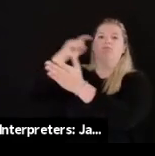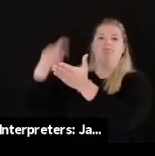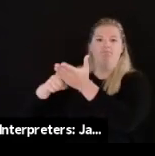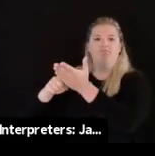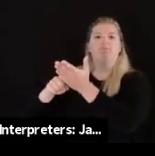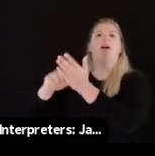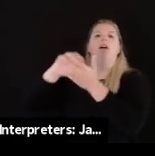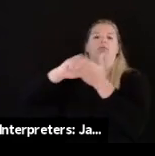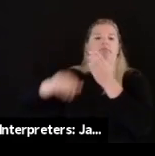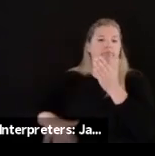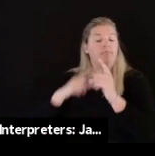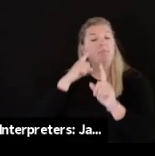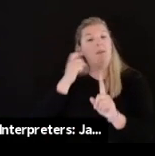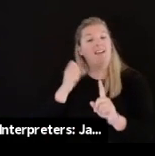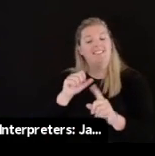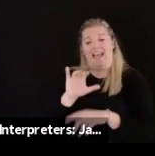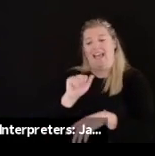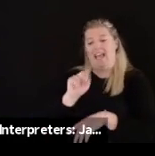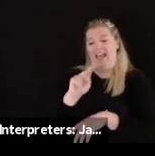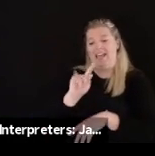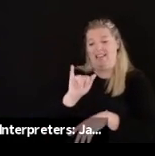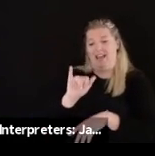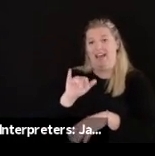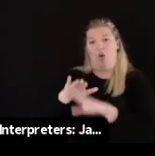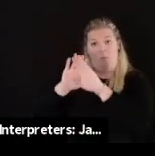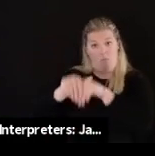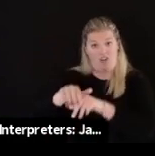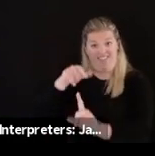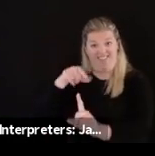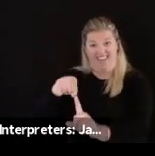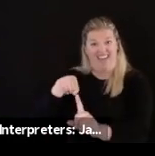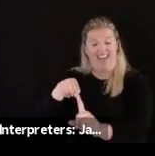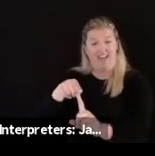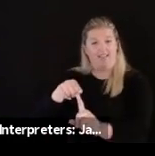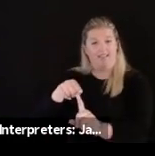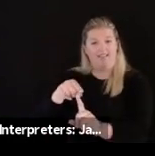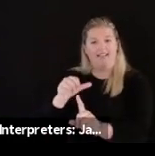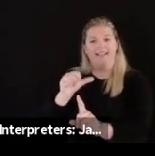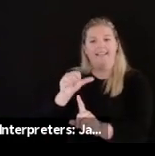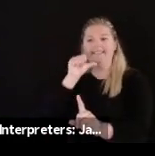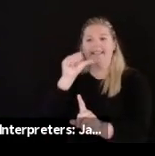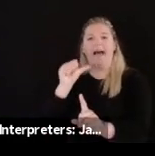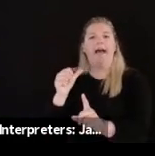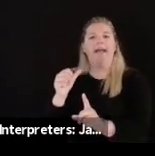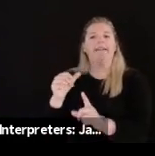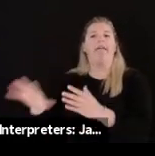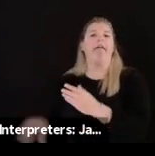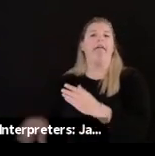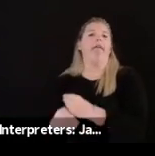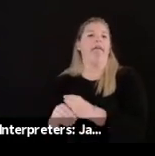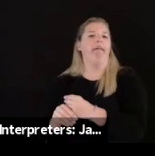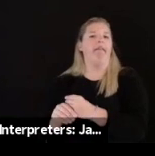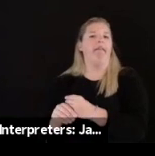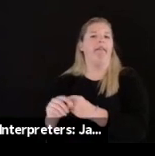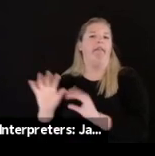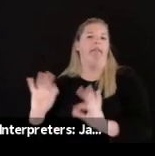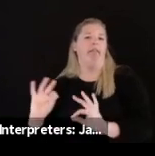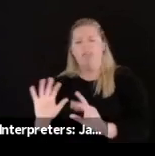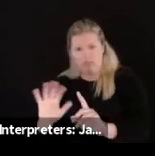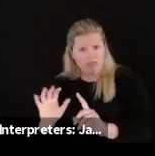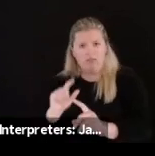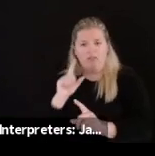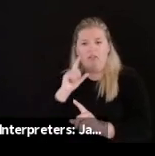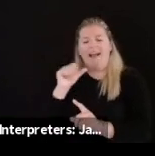Because anti-oppression is not and should not be a side note, an extra project, nor should